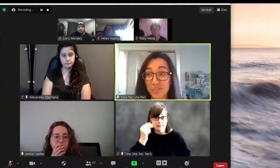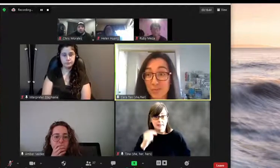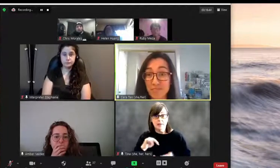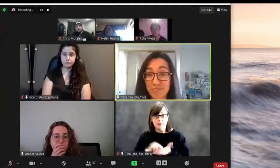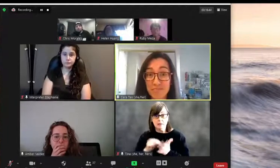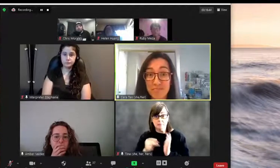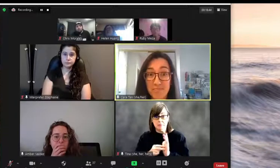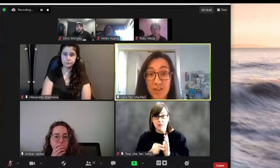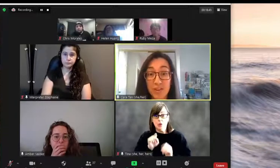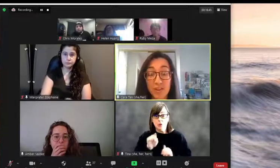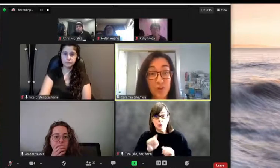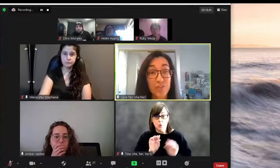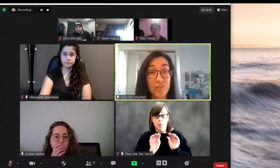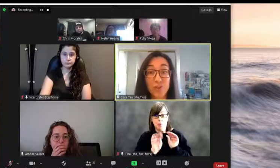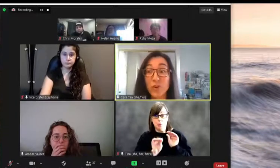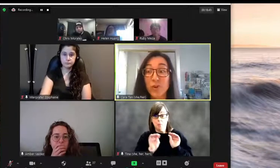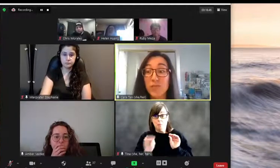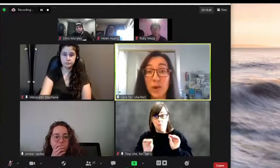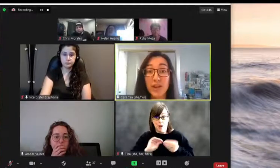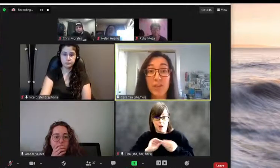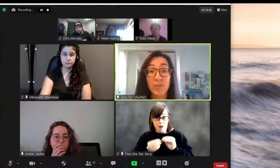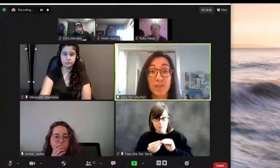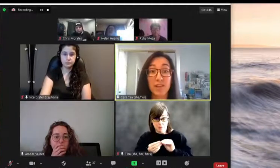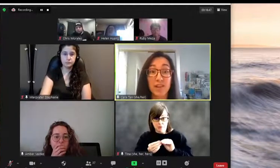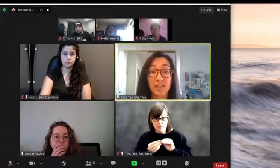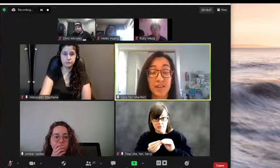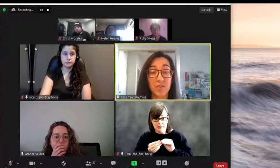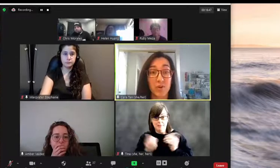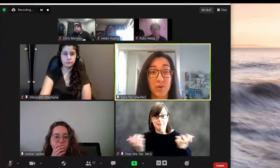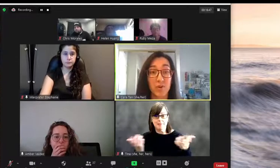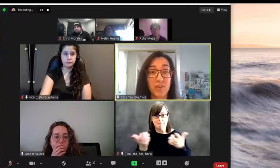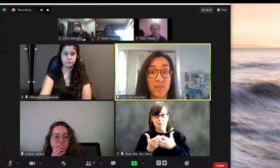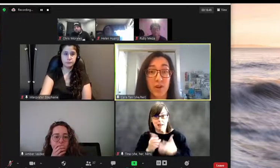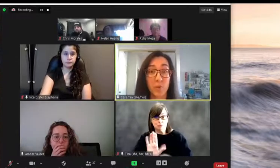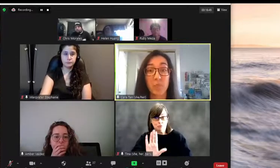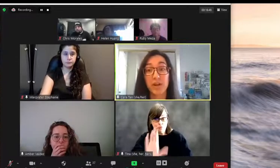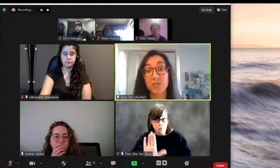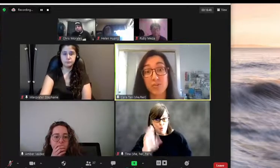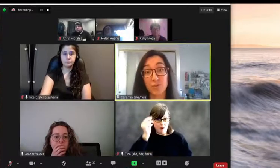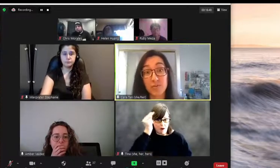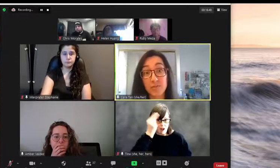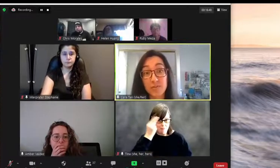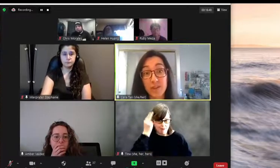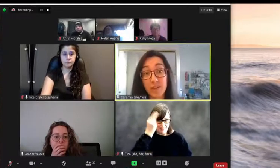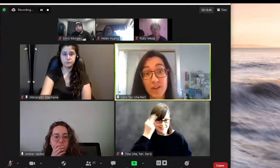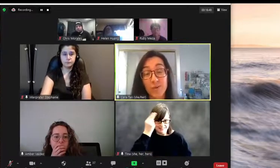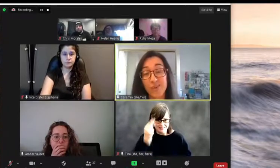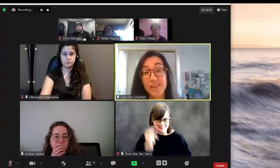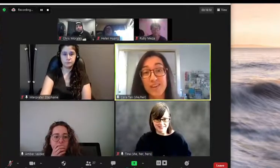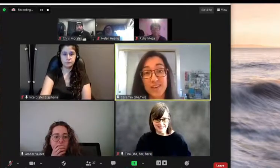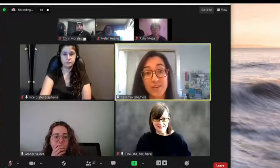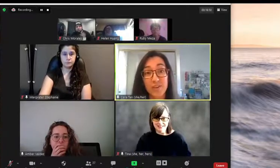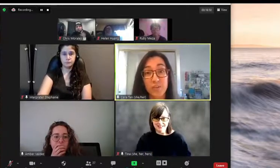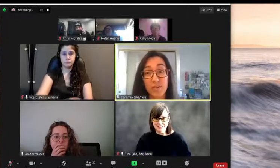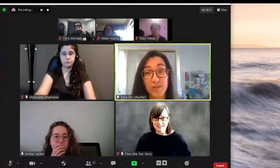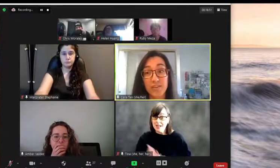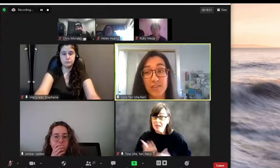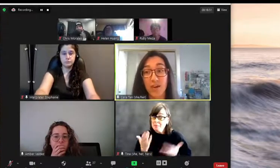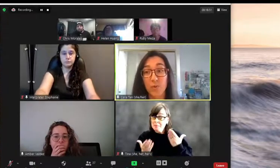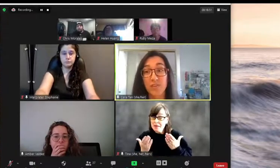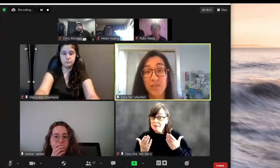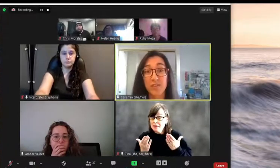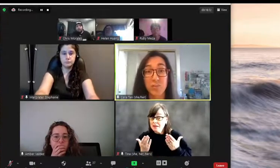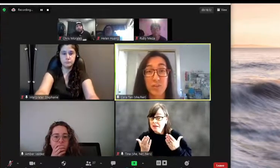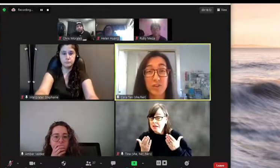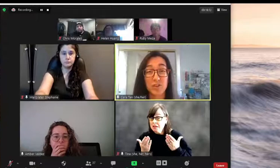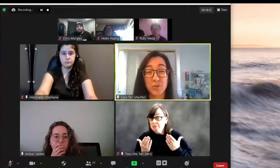thoughts. So it's true, if you had given me any set of numbers that went up by 2s, or any set of numbers that